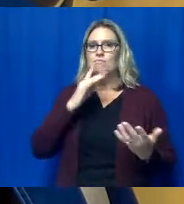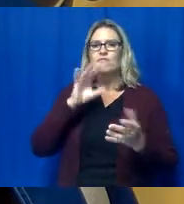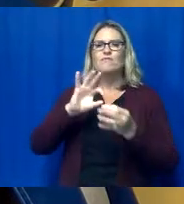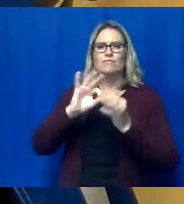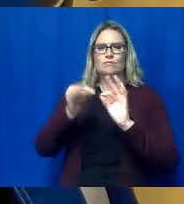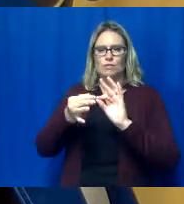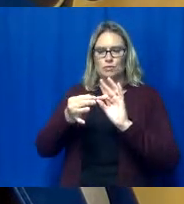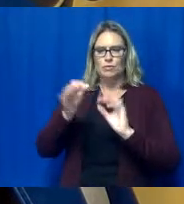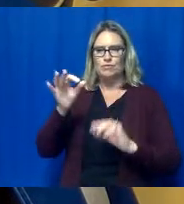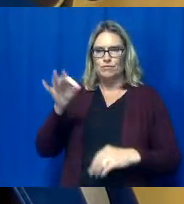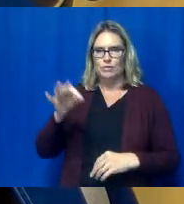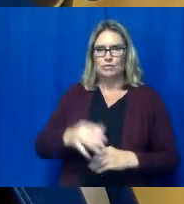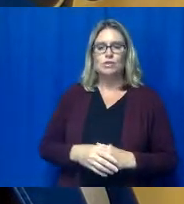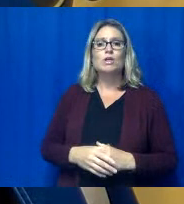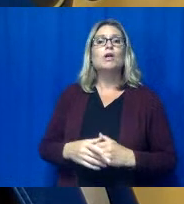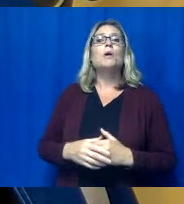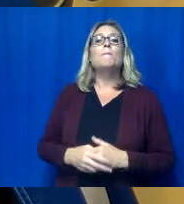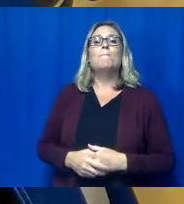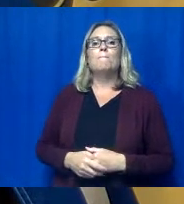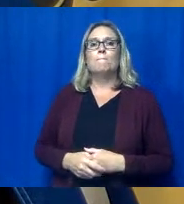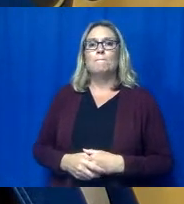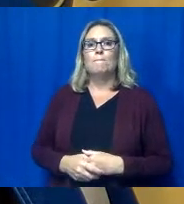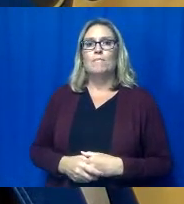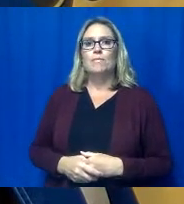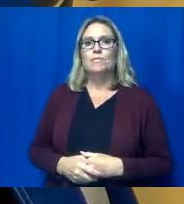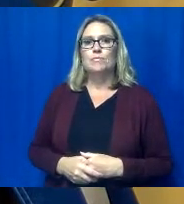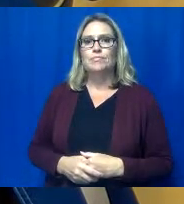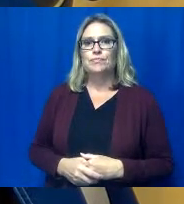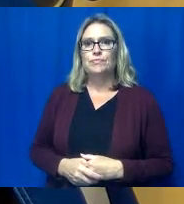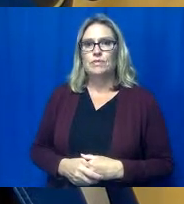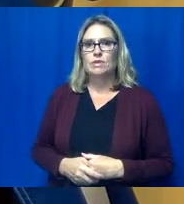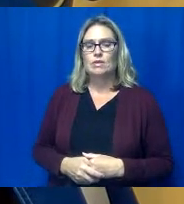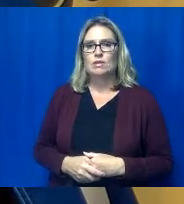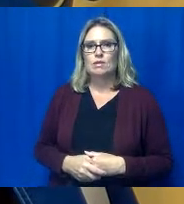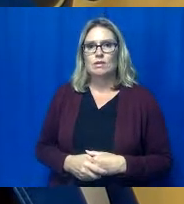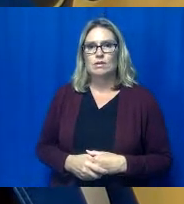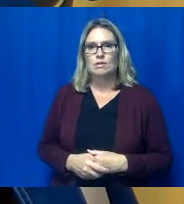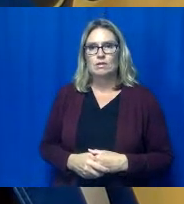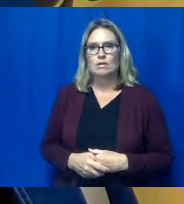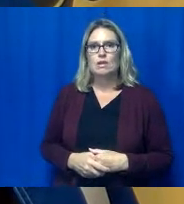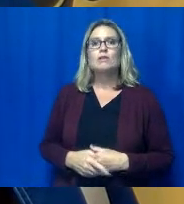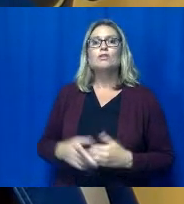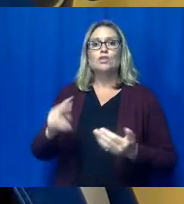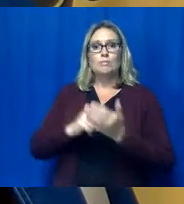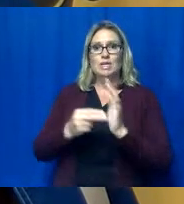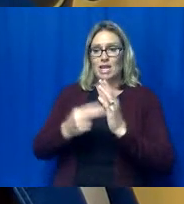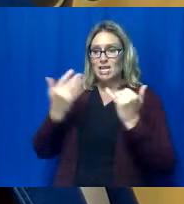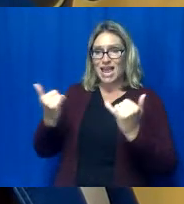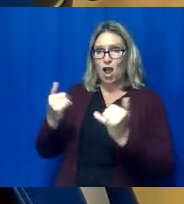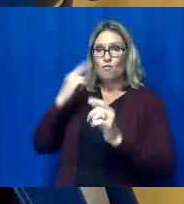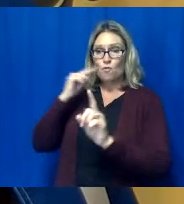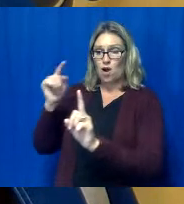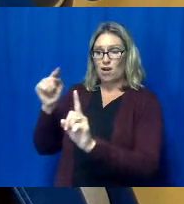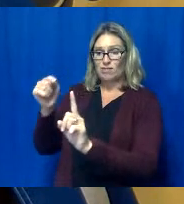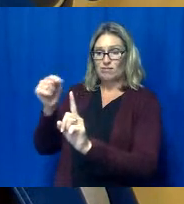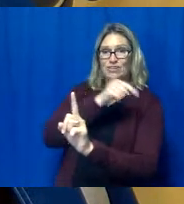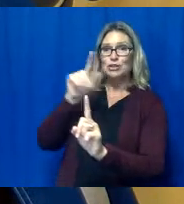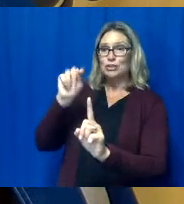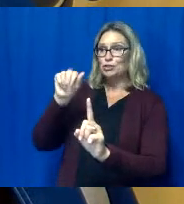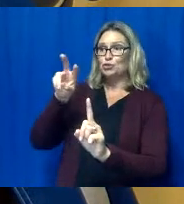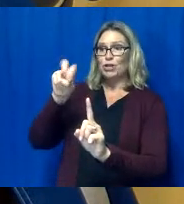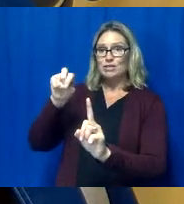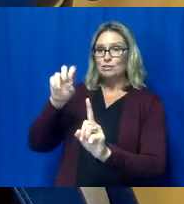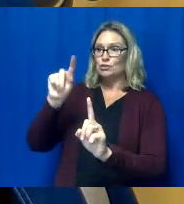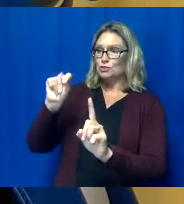screening caused by this, the need for tracing during this fourth wave, we have